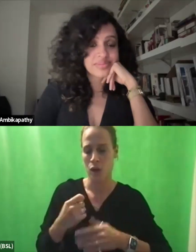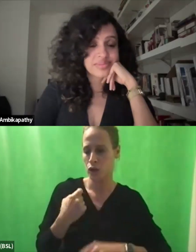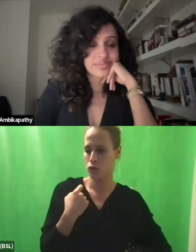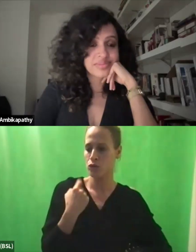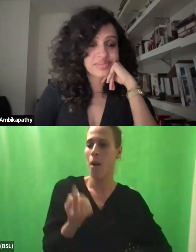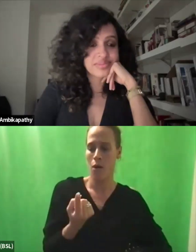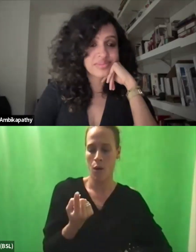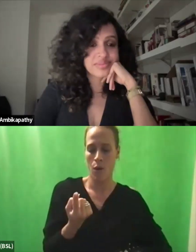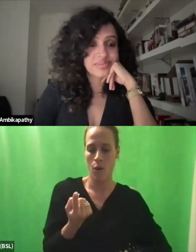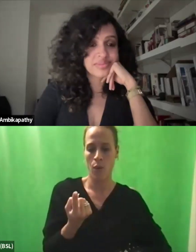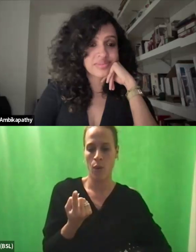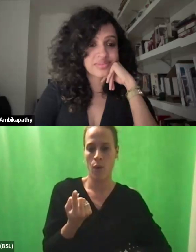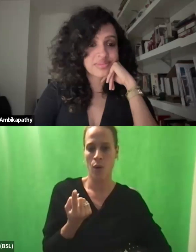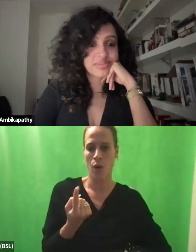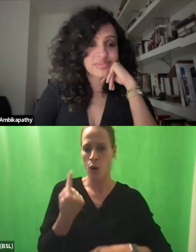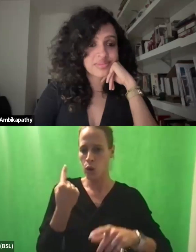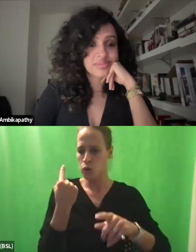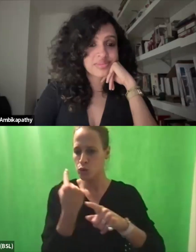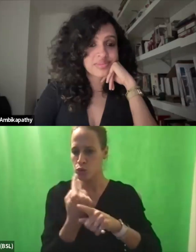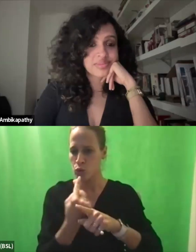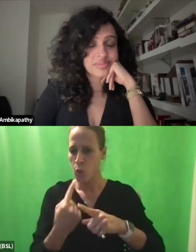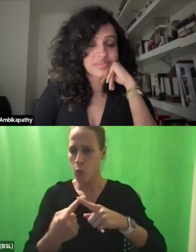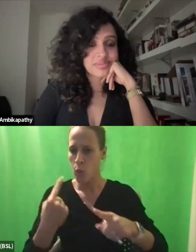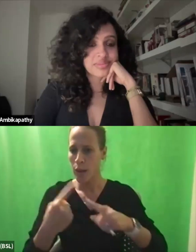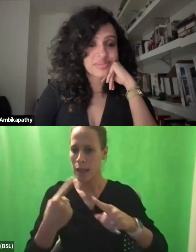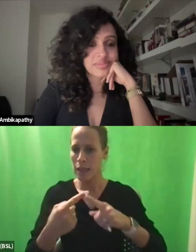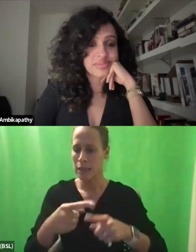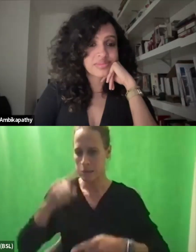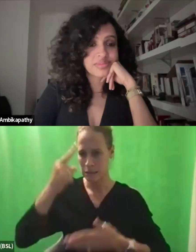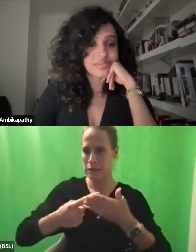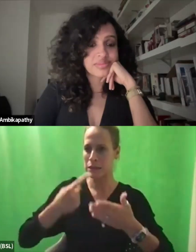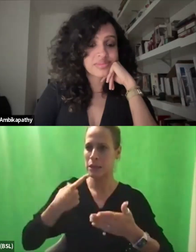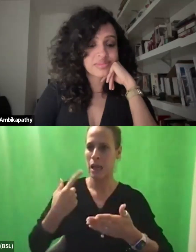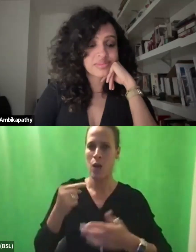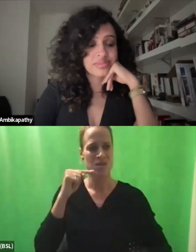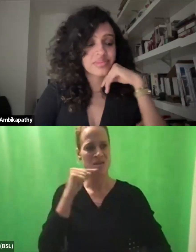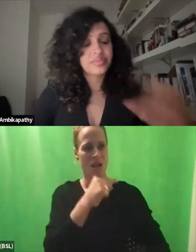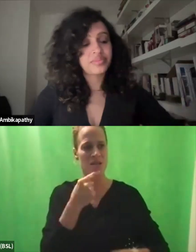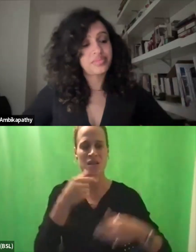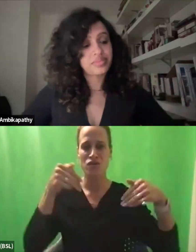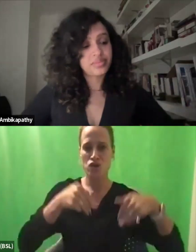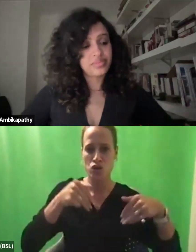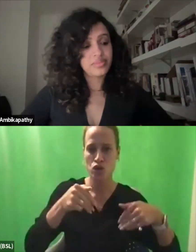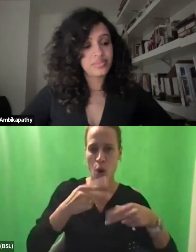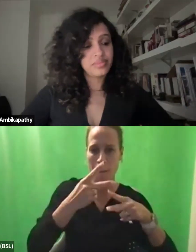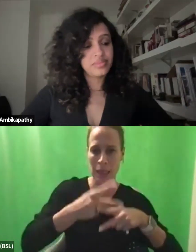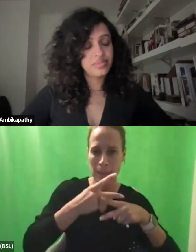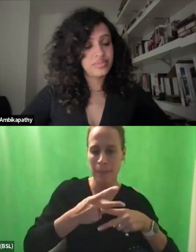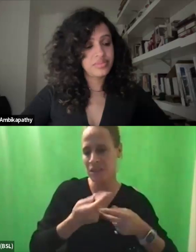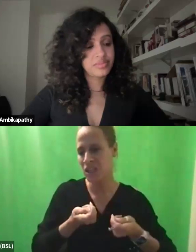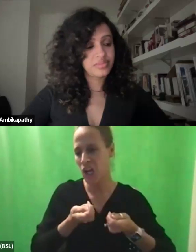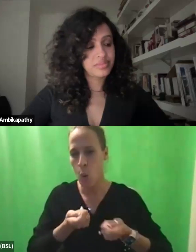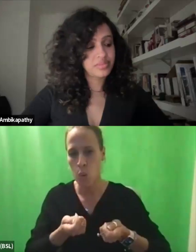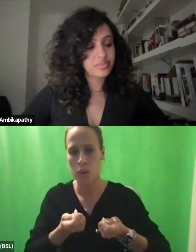Tomorrow, too quickly you decreed that we were sons of shopkeepers, sons of cooks,